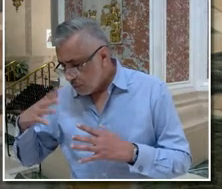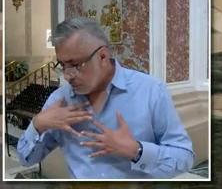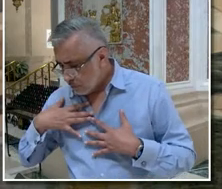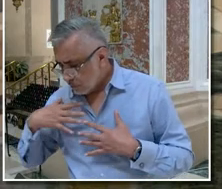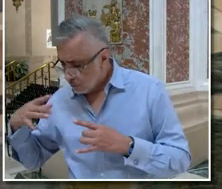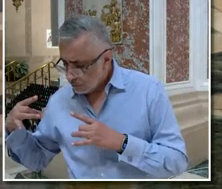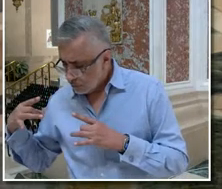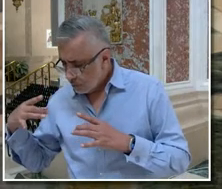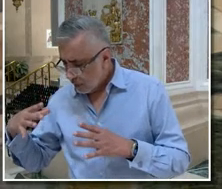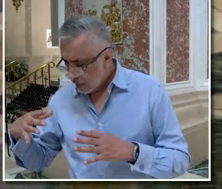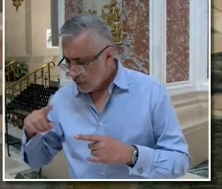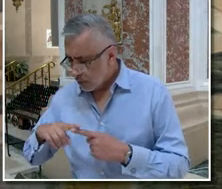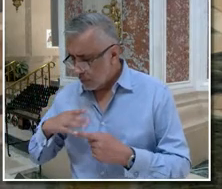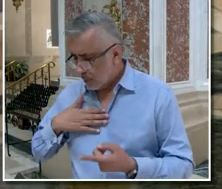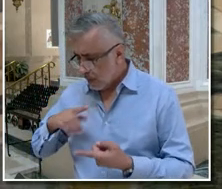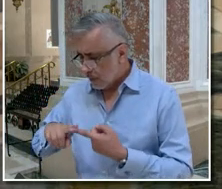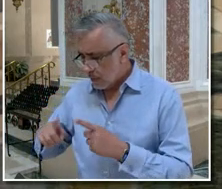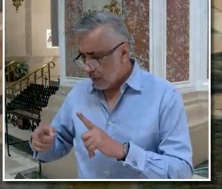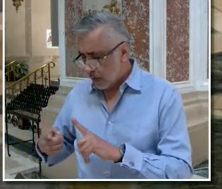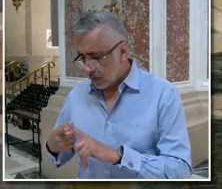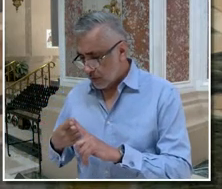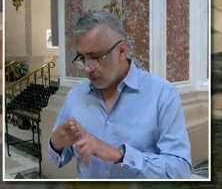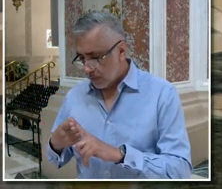my friends.